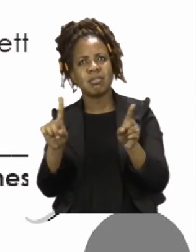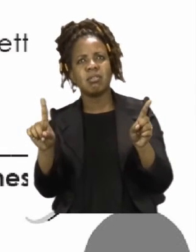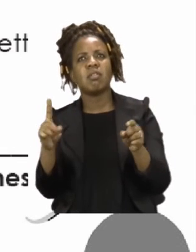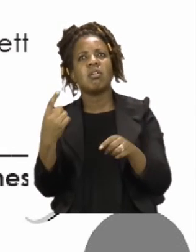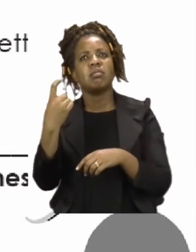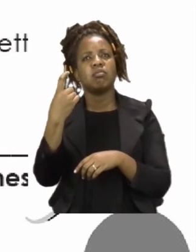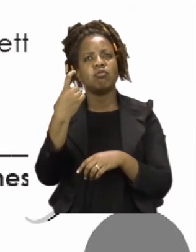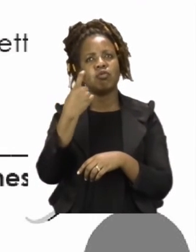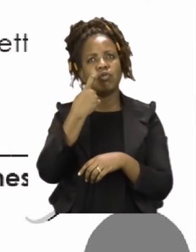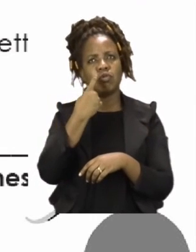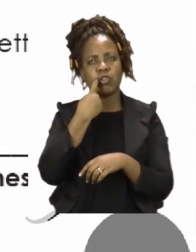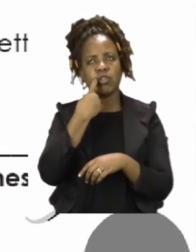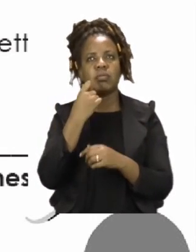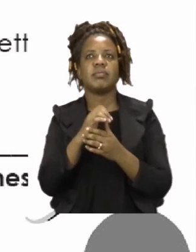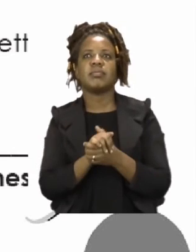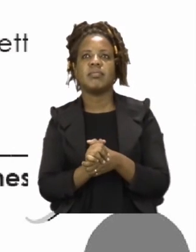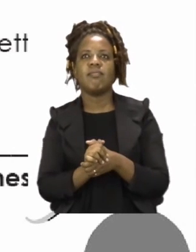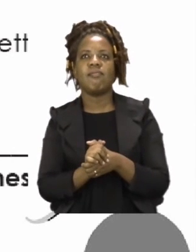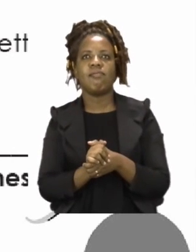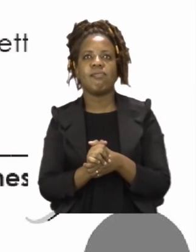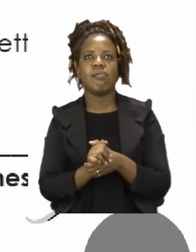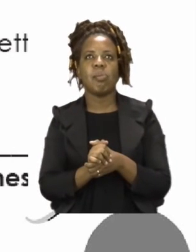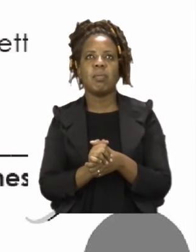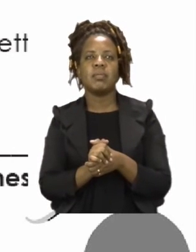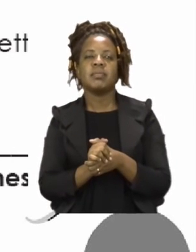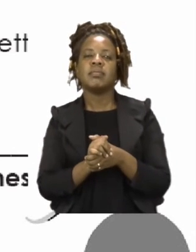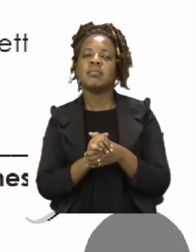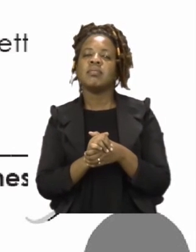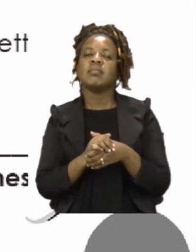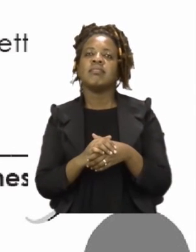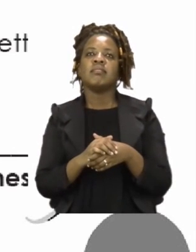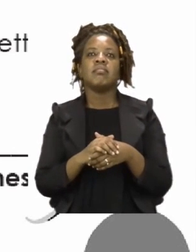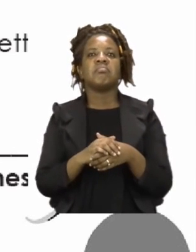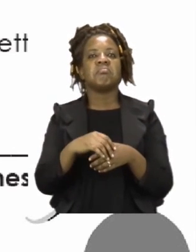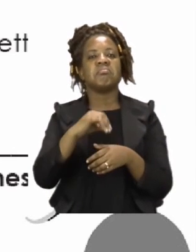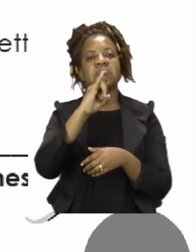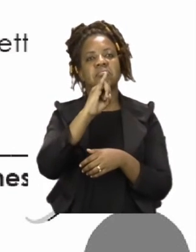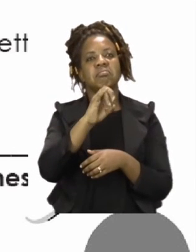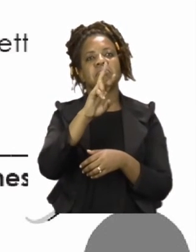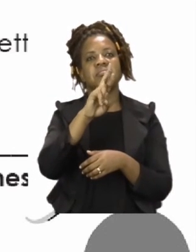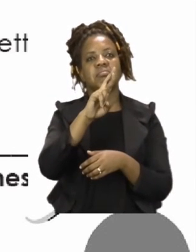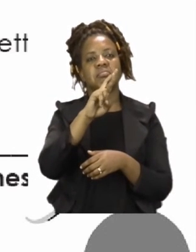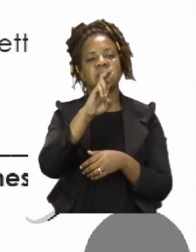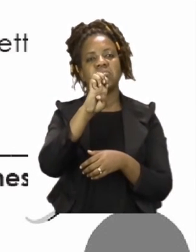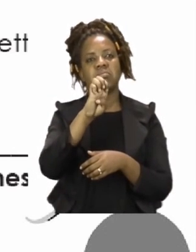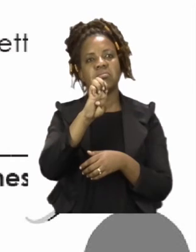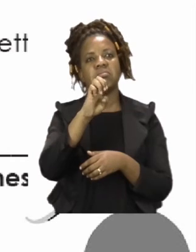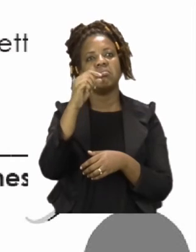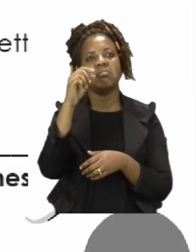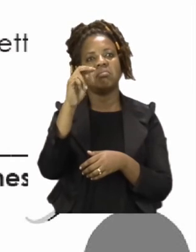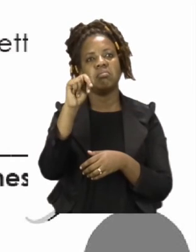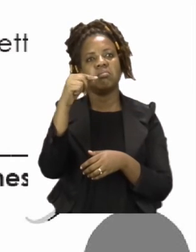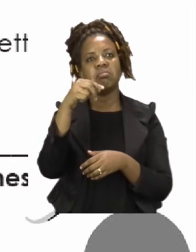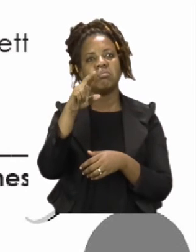So like I said before irregular plural nouns have no pattern. Some are spelt